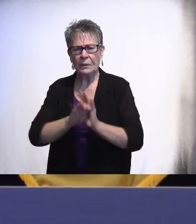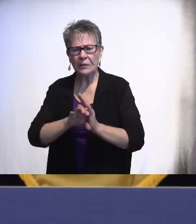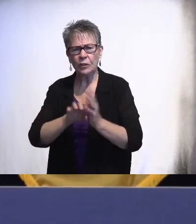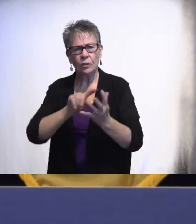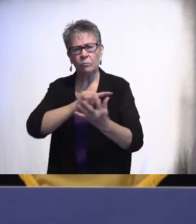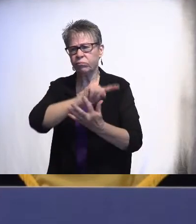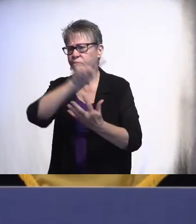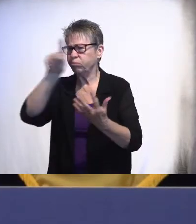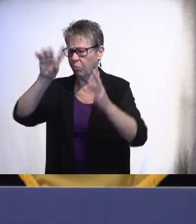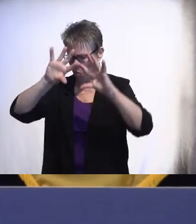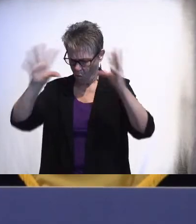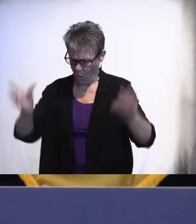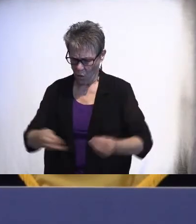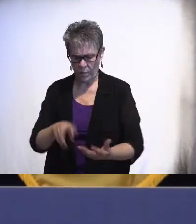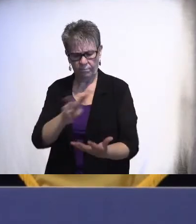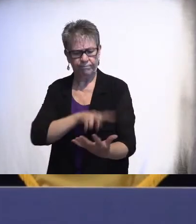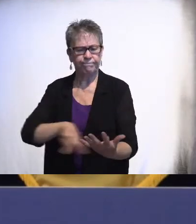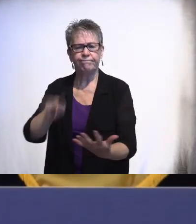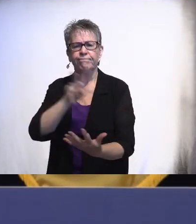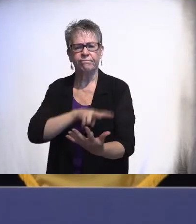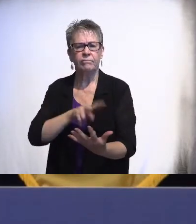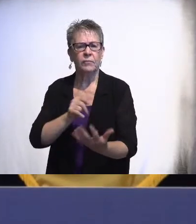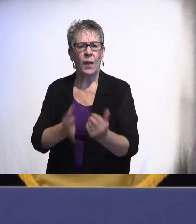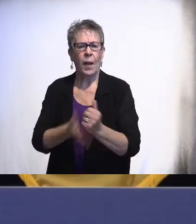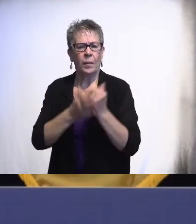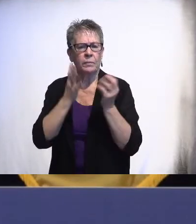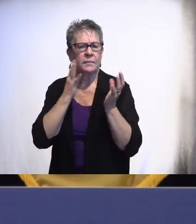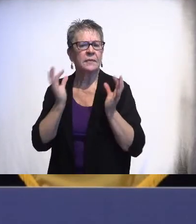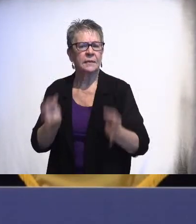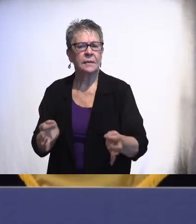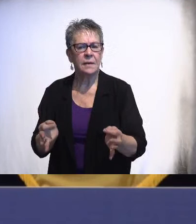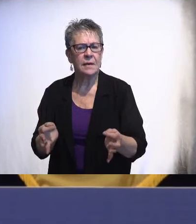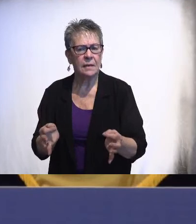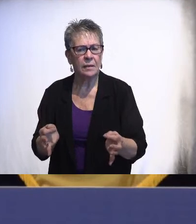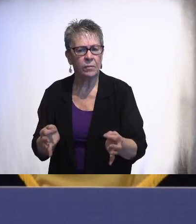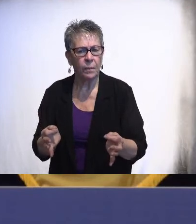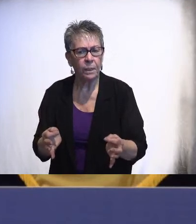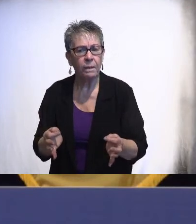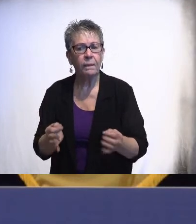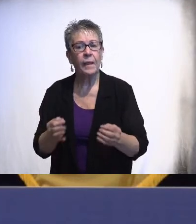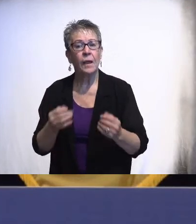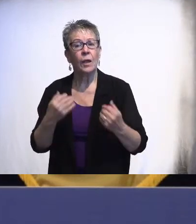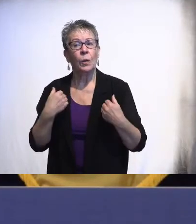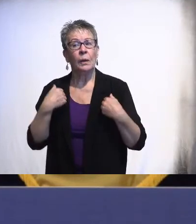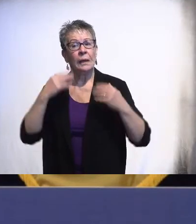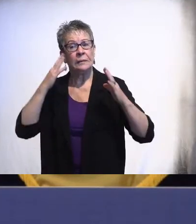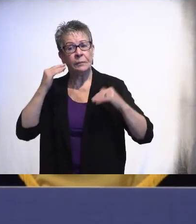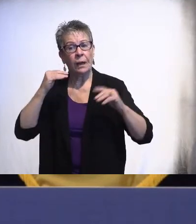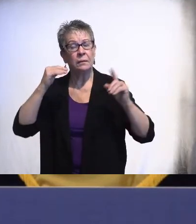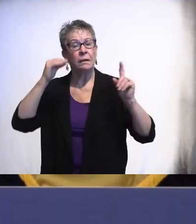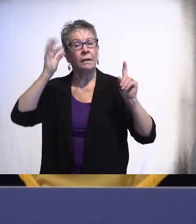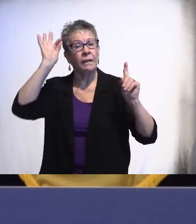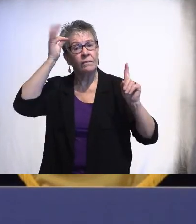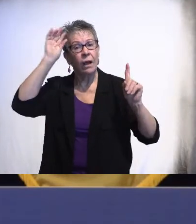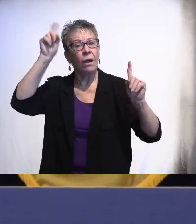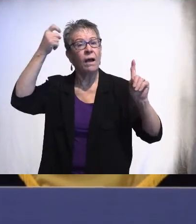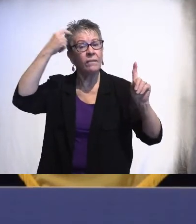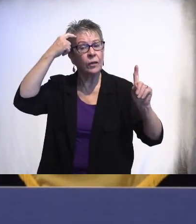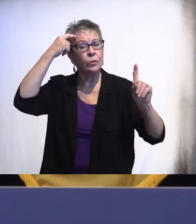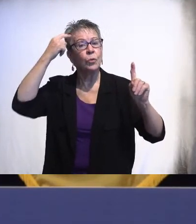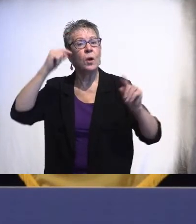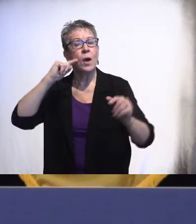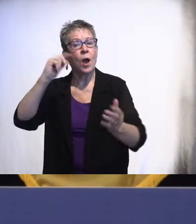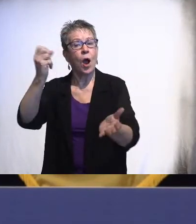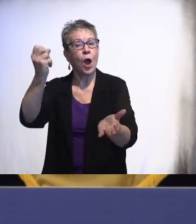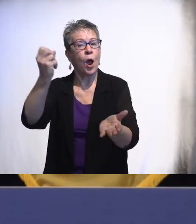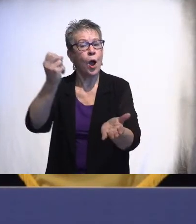a vaccine for the under 5. They're meeting again when, Judy? February 15th. Feb 15th, so that's a week